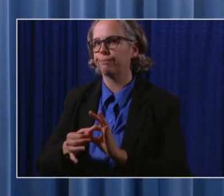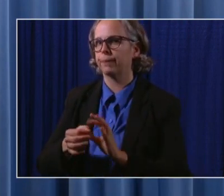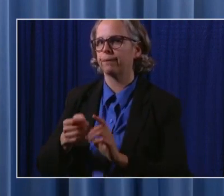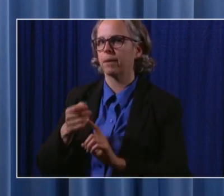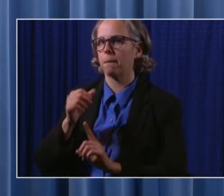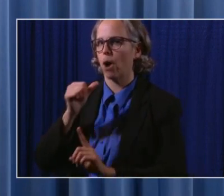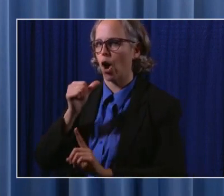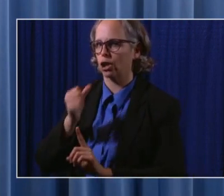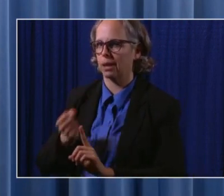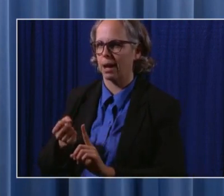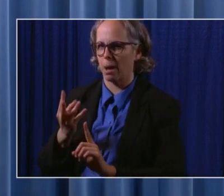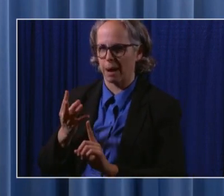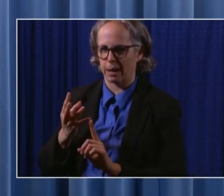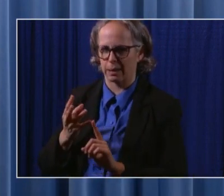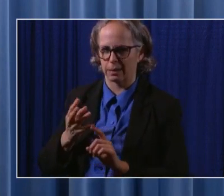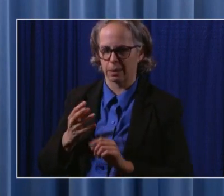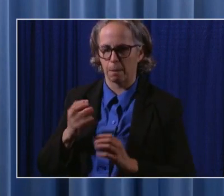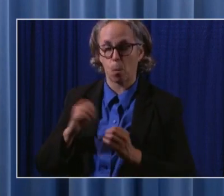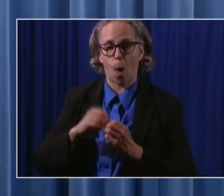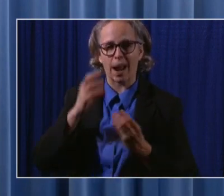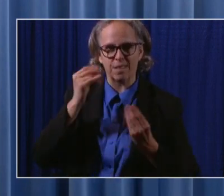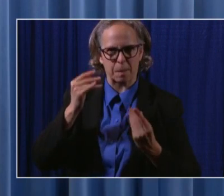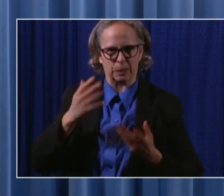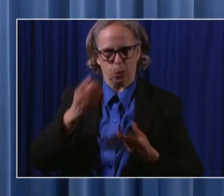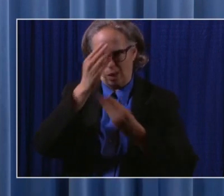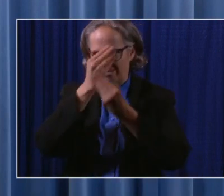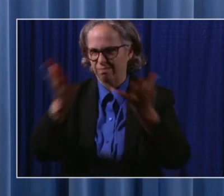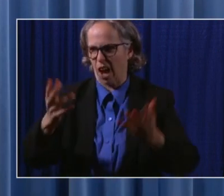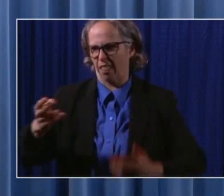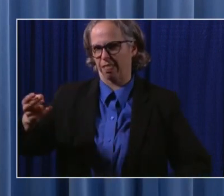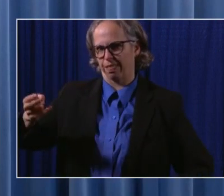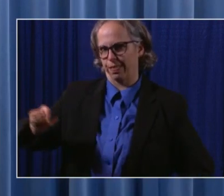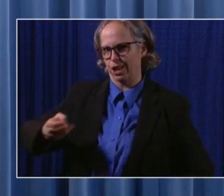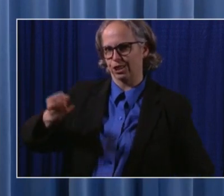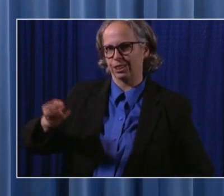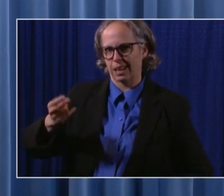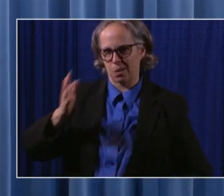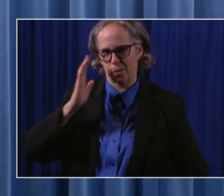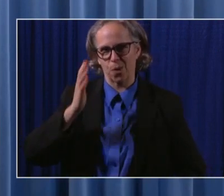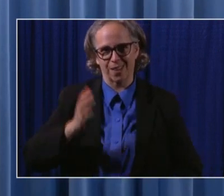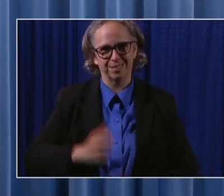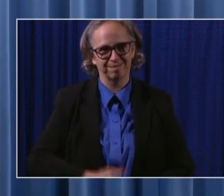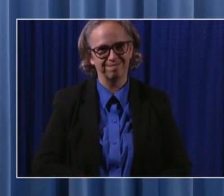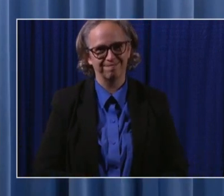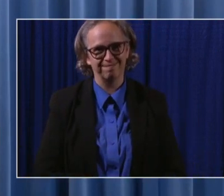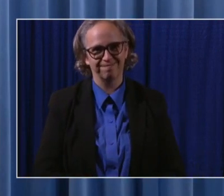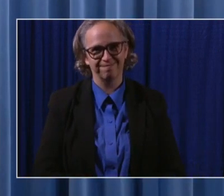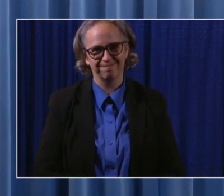have more shortly, but not today.